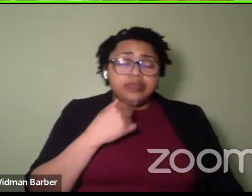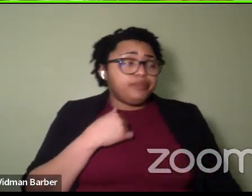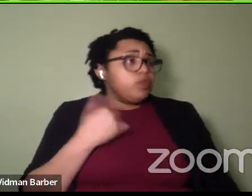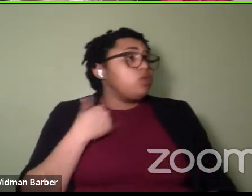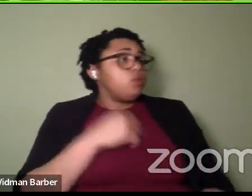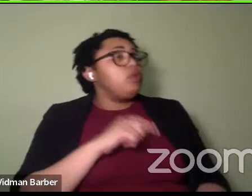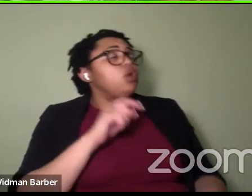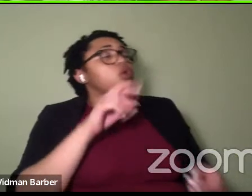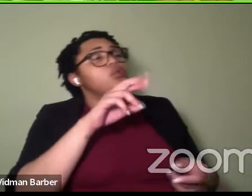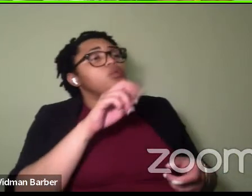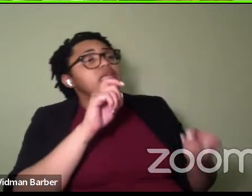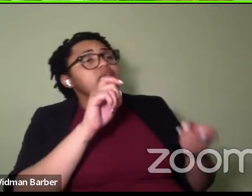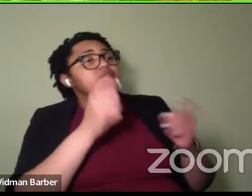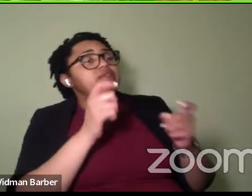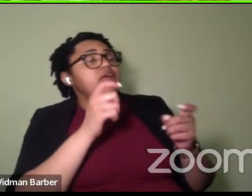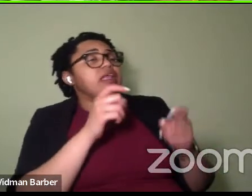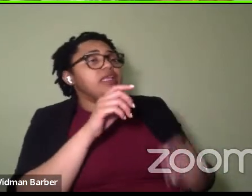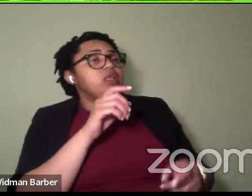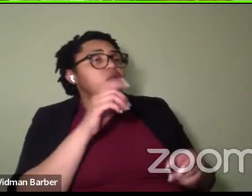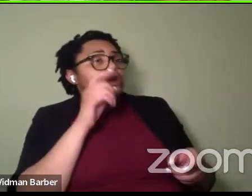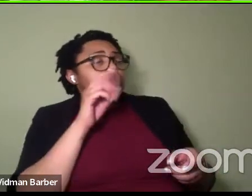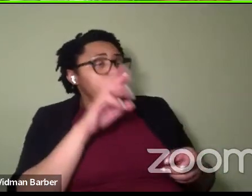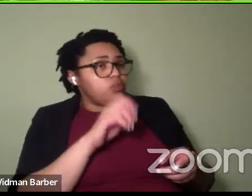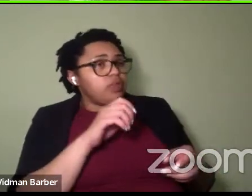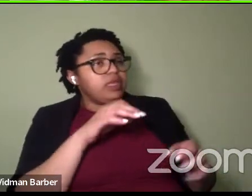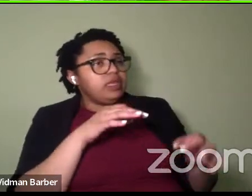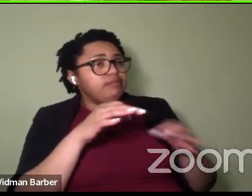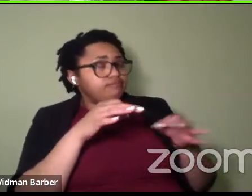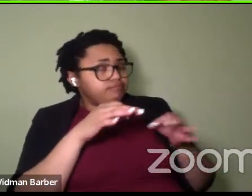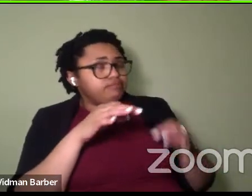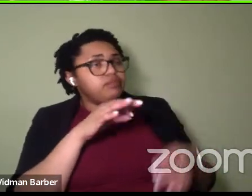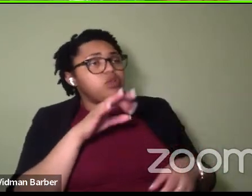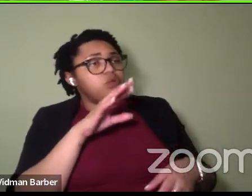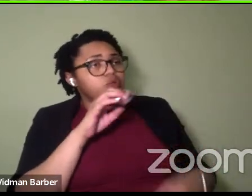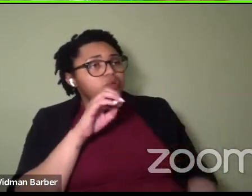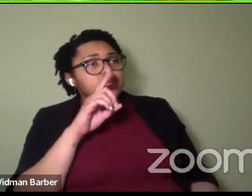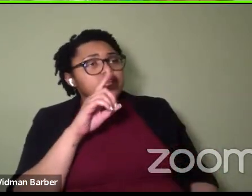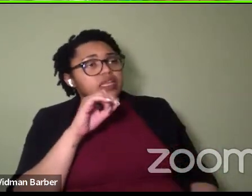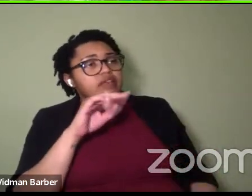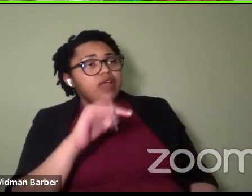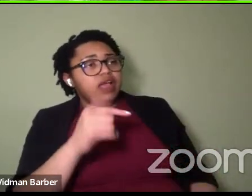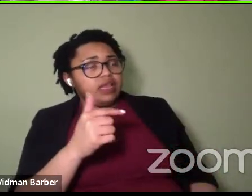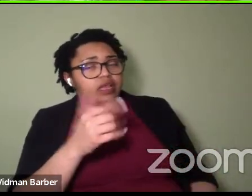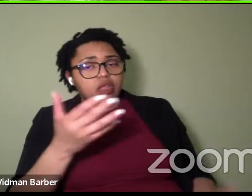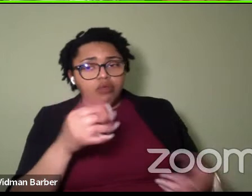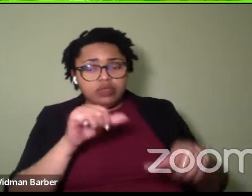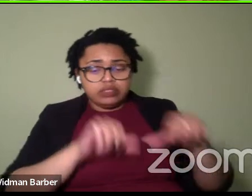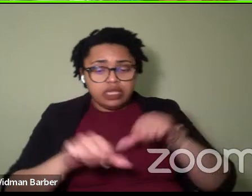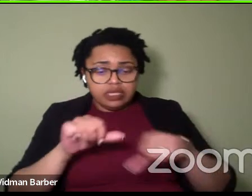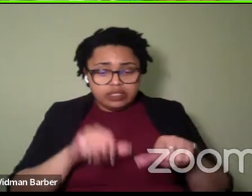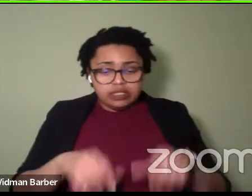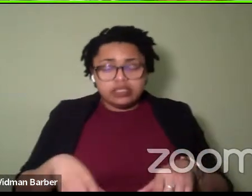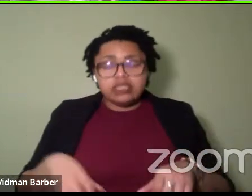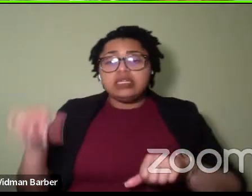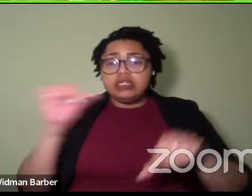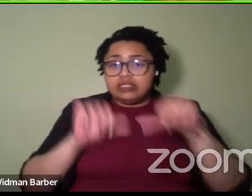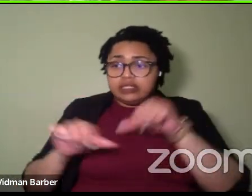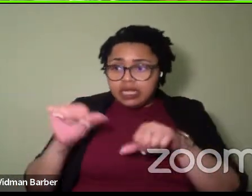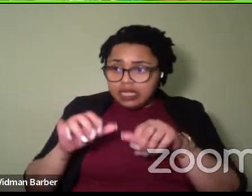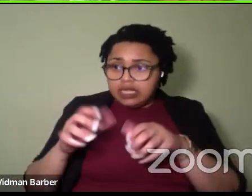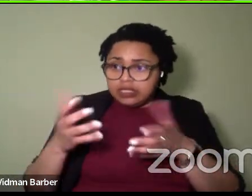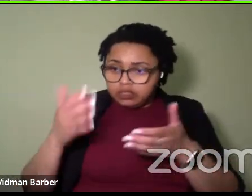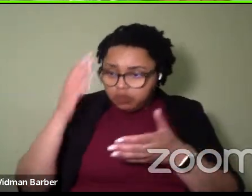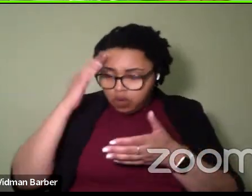is, because oftentimes we are told that science is just something that you do in the lab. But as Black and Indigenous